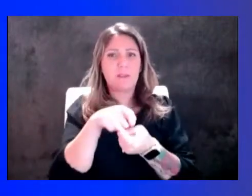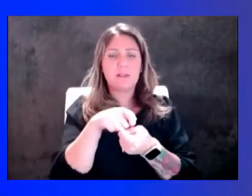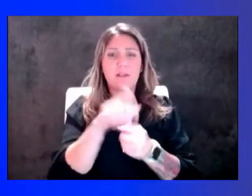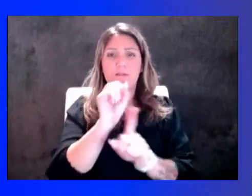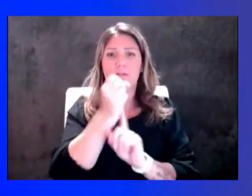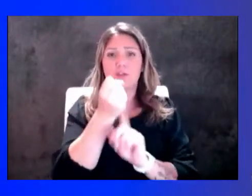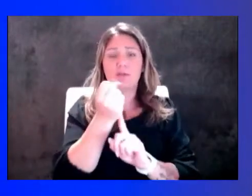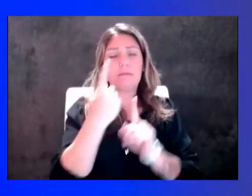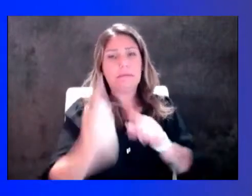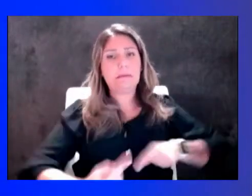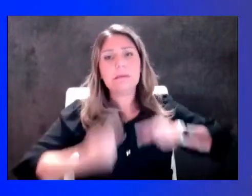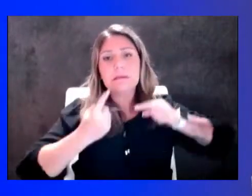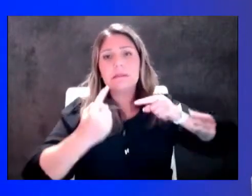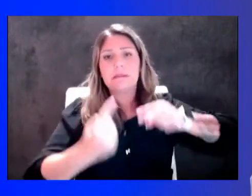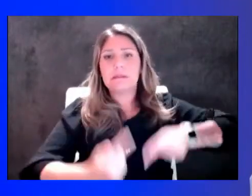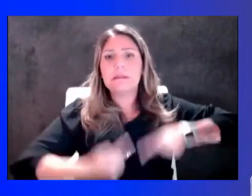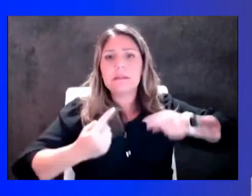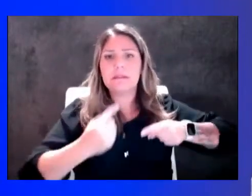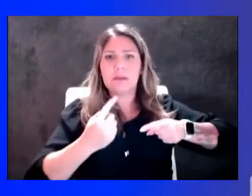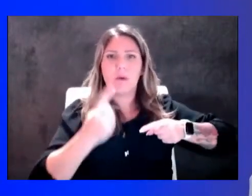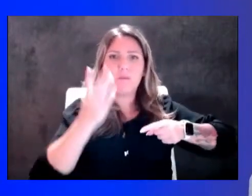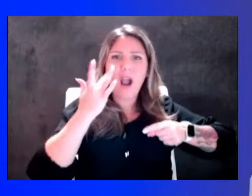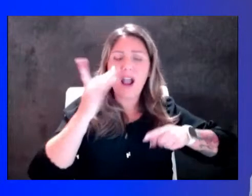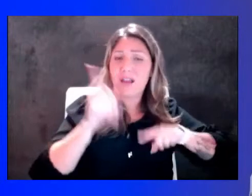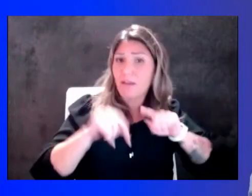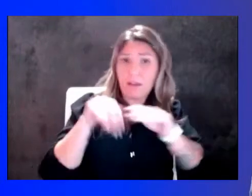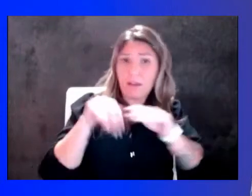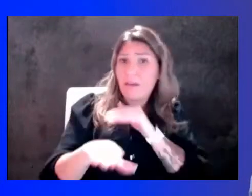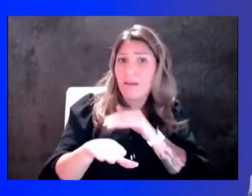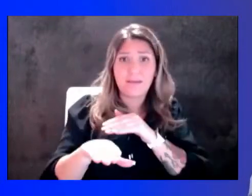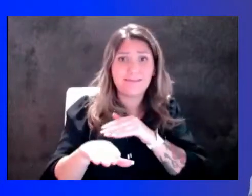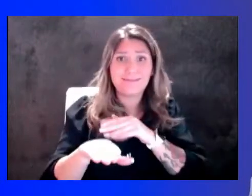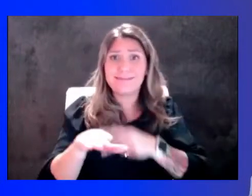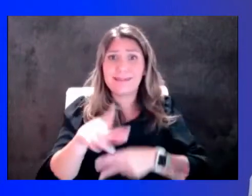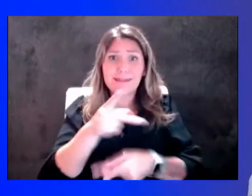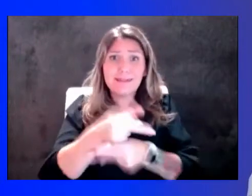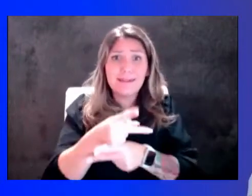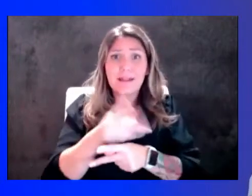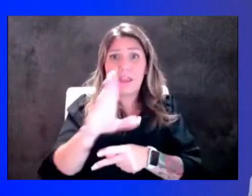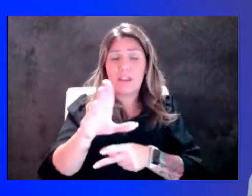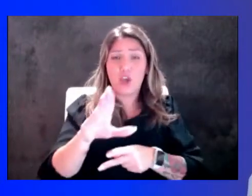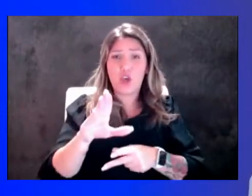struggle when they can't get in to see us to maintain their care. I think we have a lot of chronic care